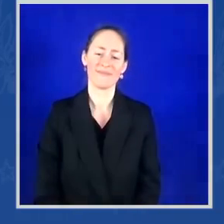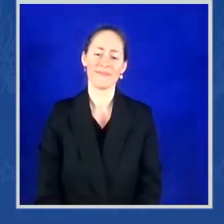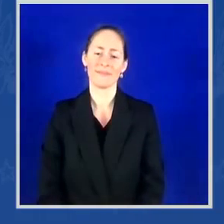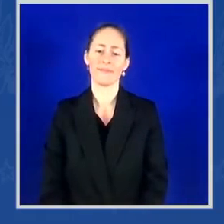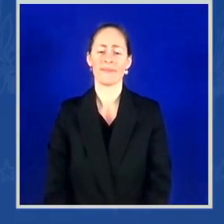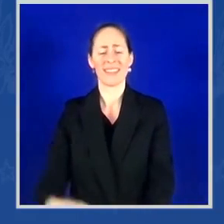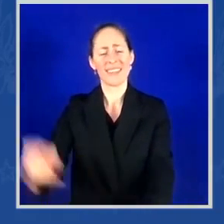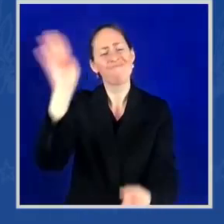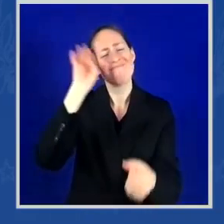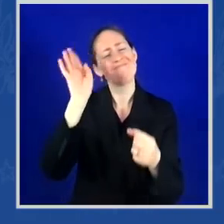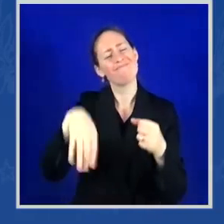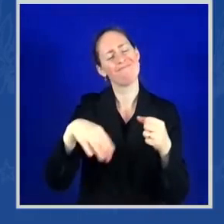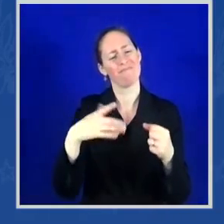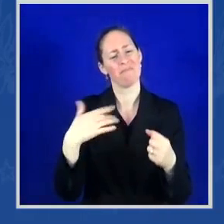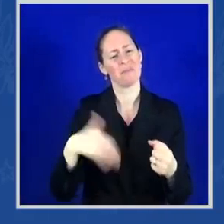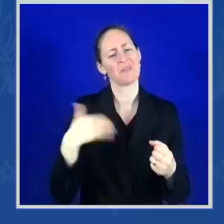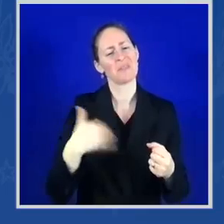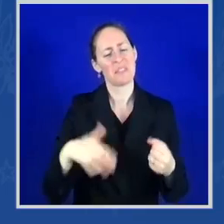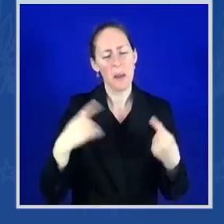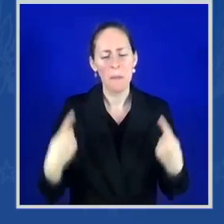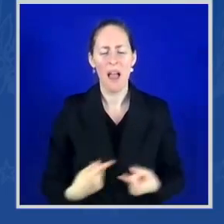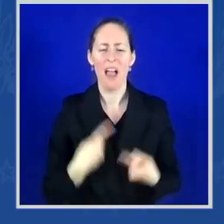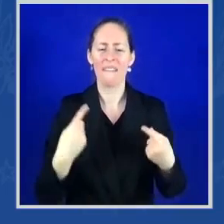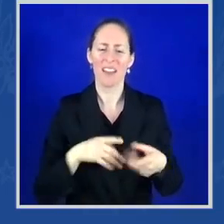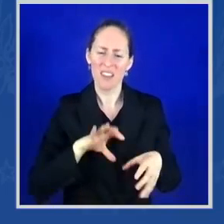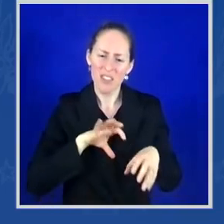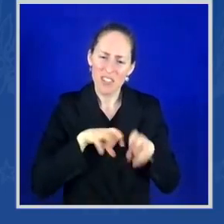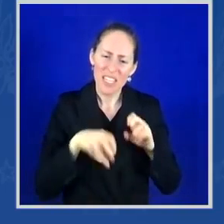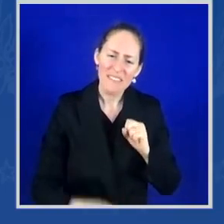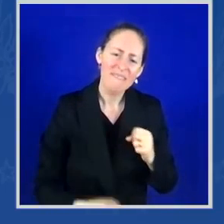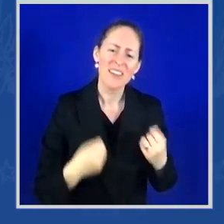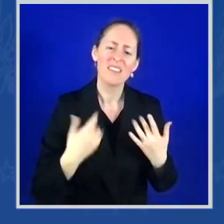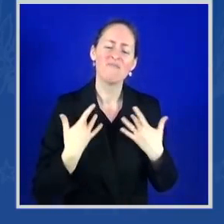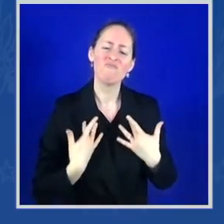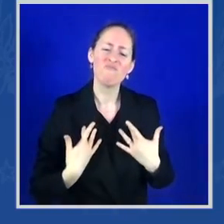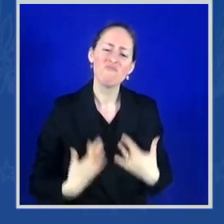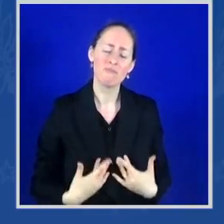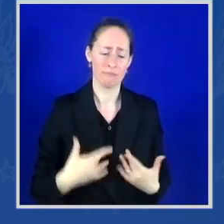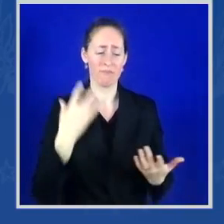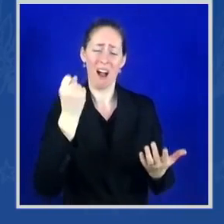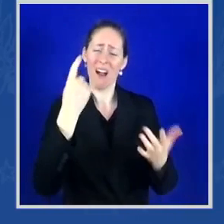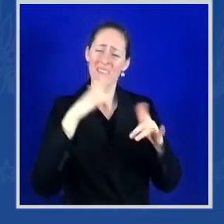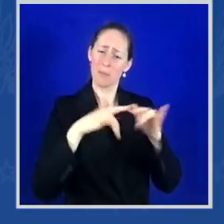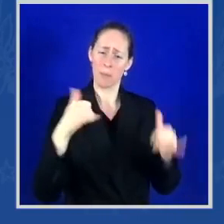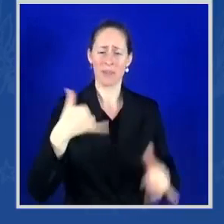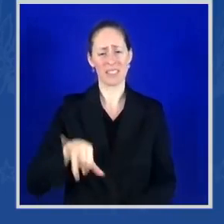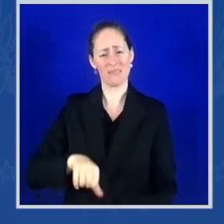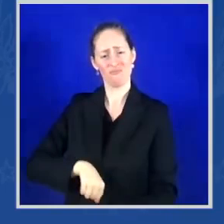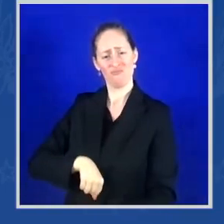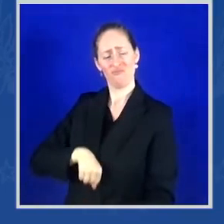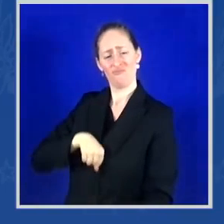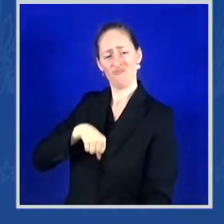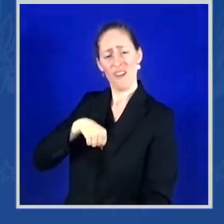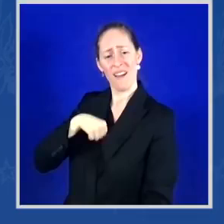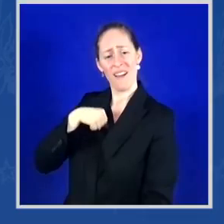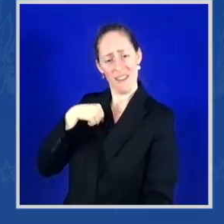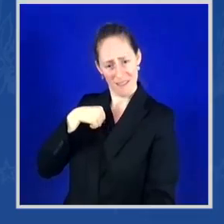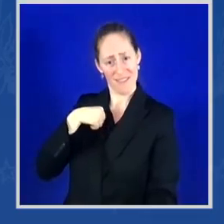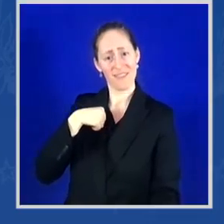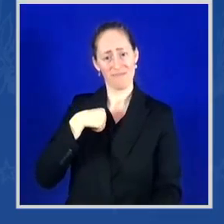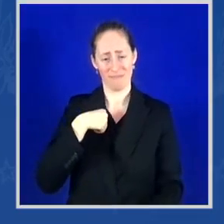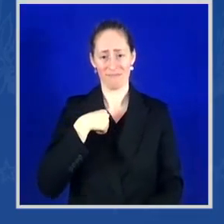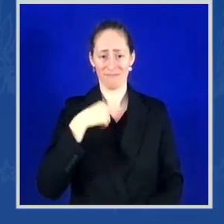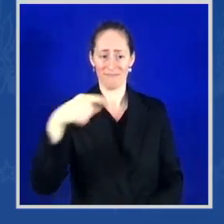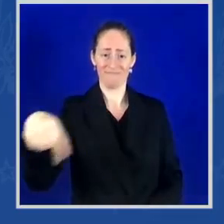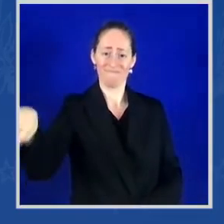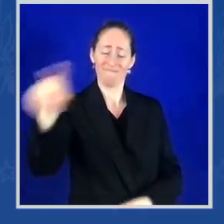I know the pride you feel in the loved one and